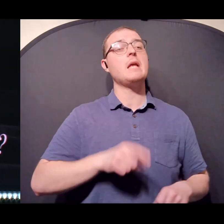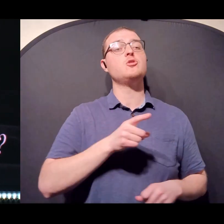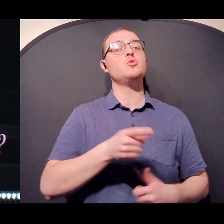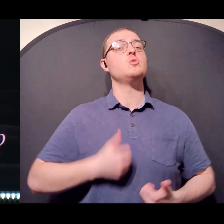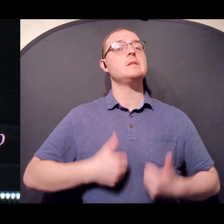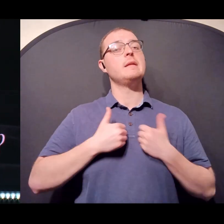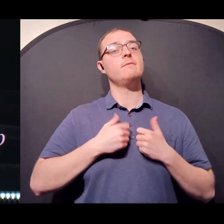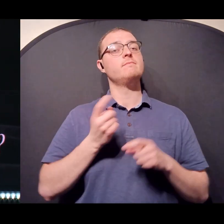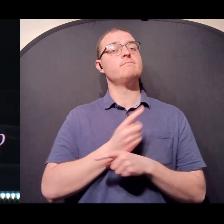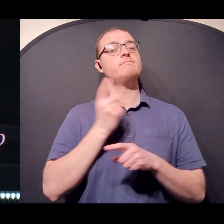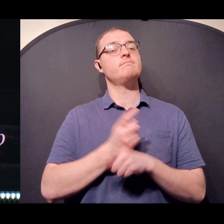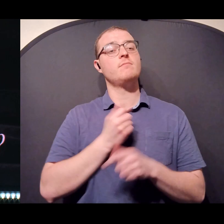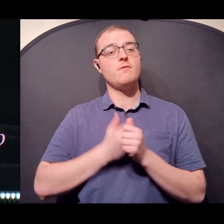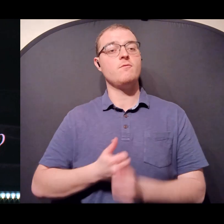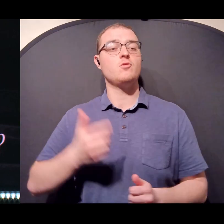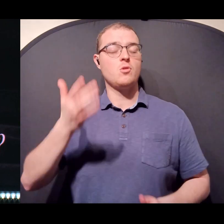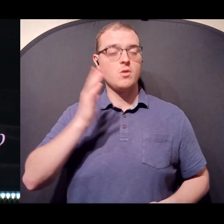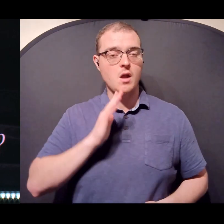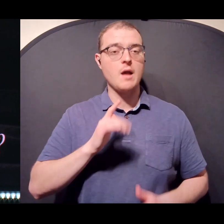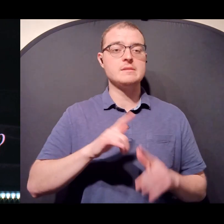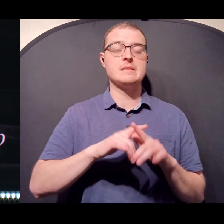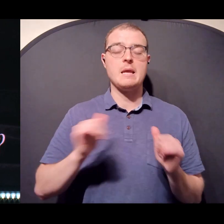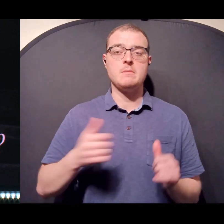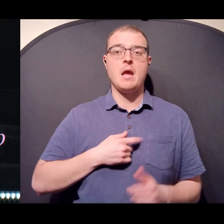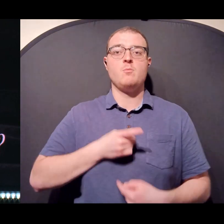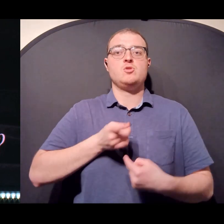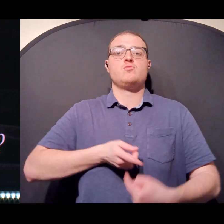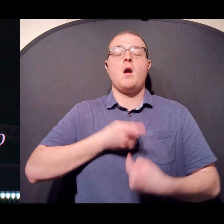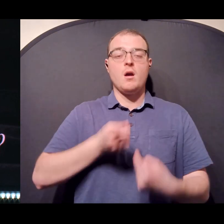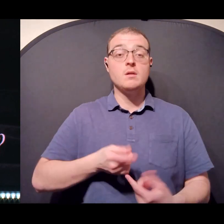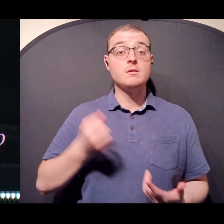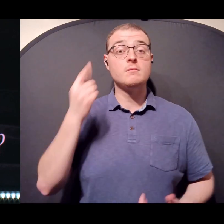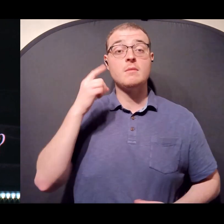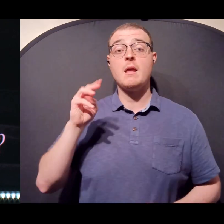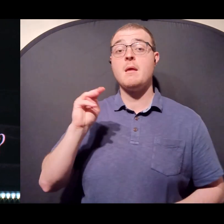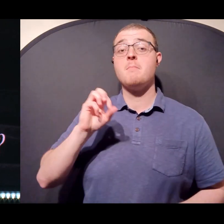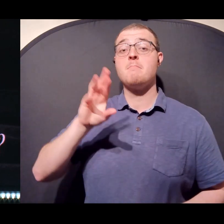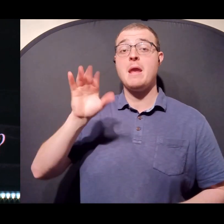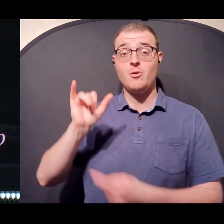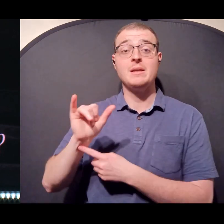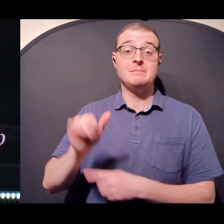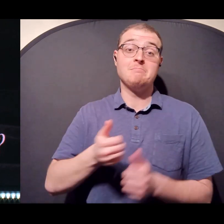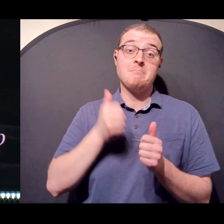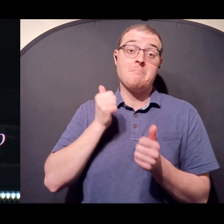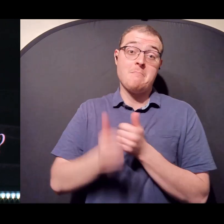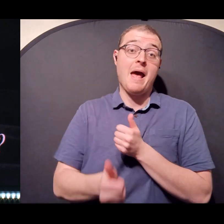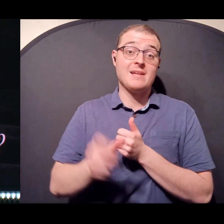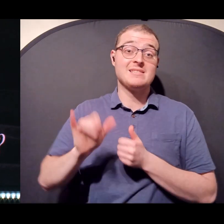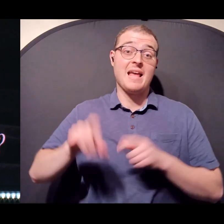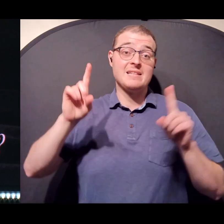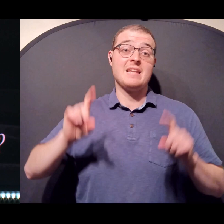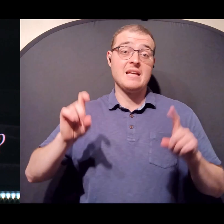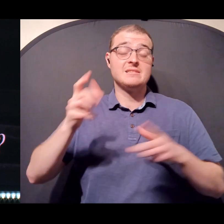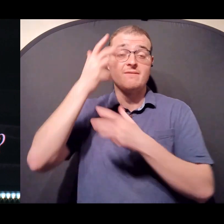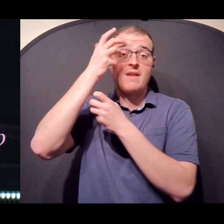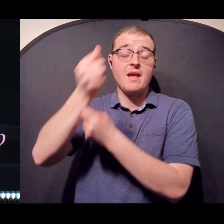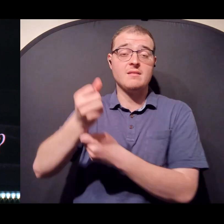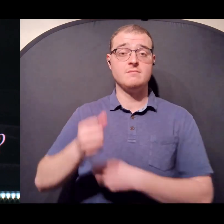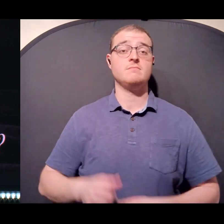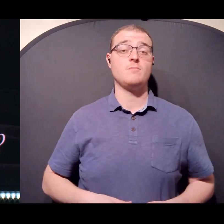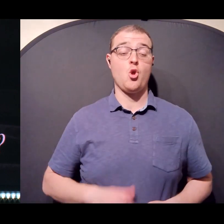Can you live a faithful life and represent me even when it's hard? Mary passed the faith